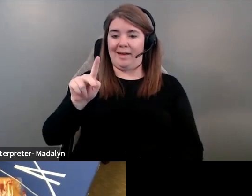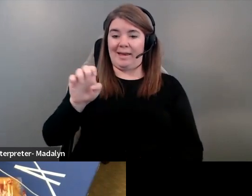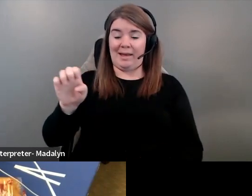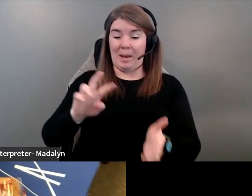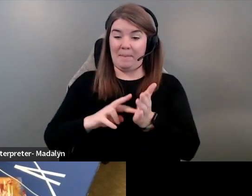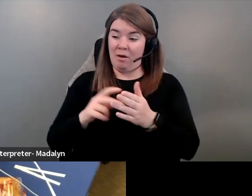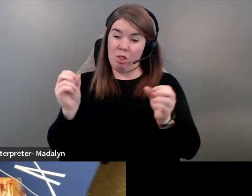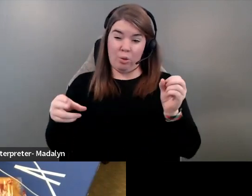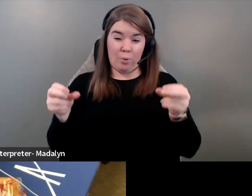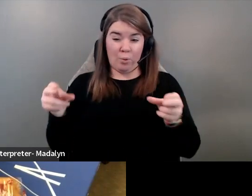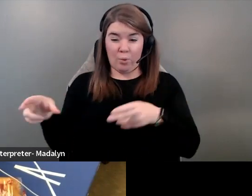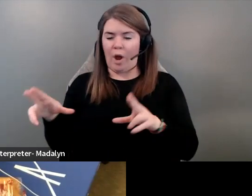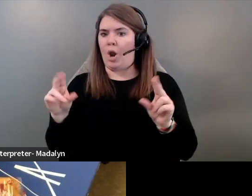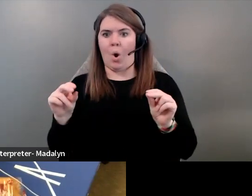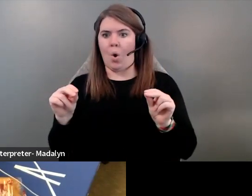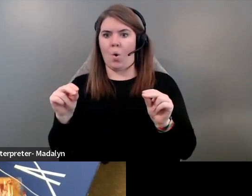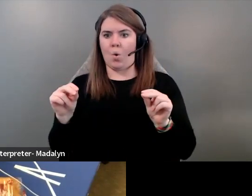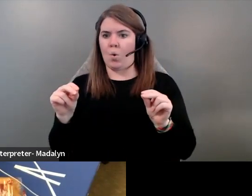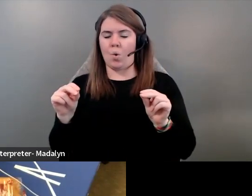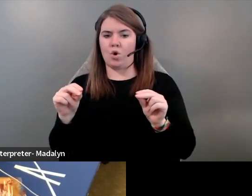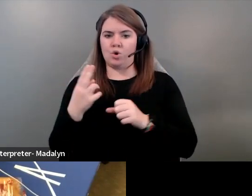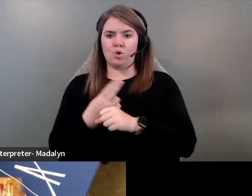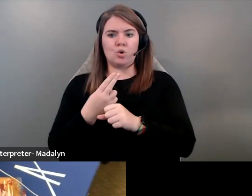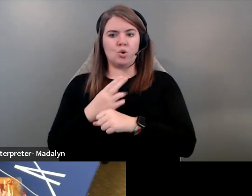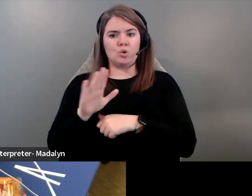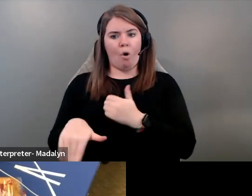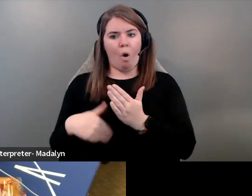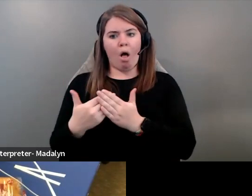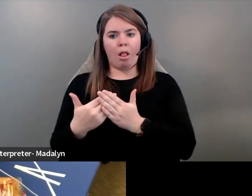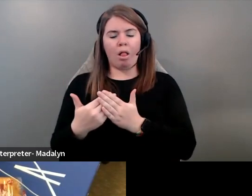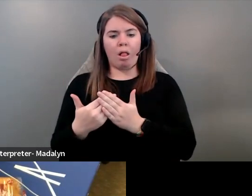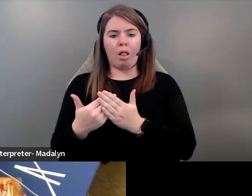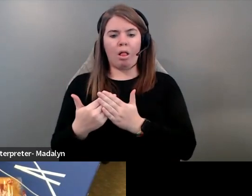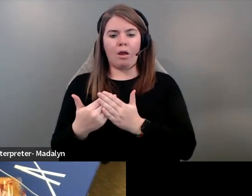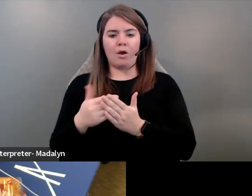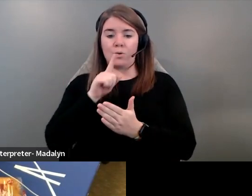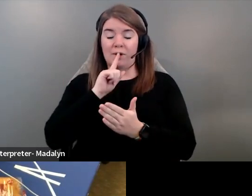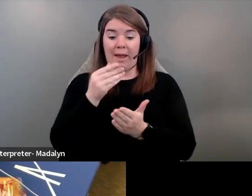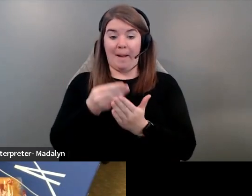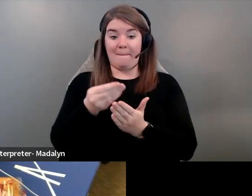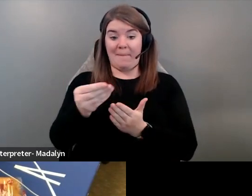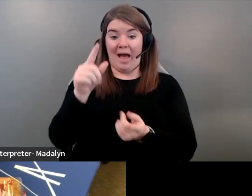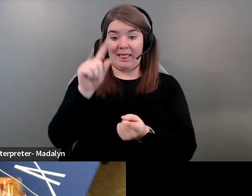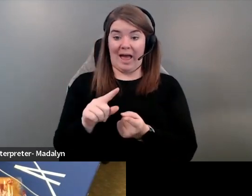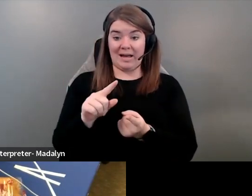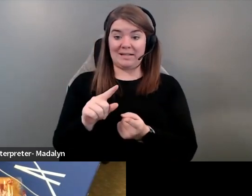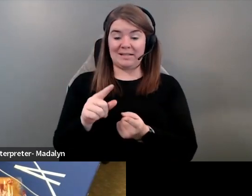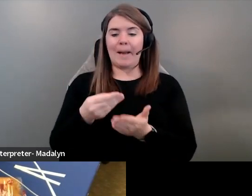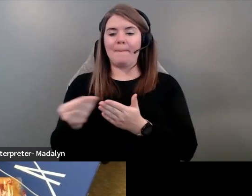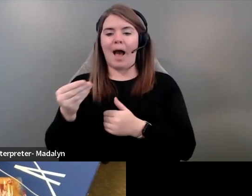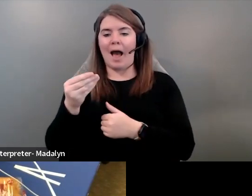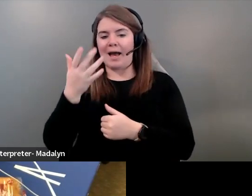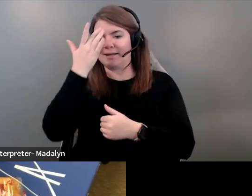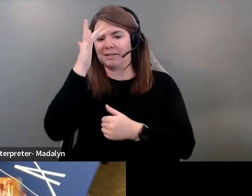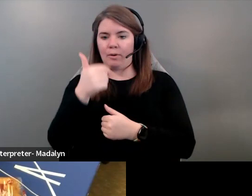eliminate waste. And that led us to be raised with a buy less, and buy smarter